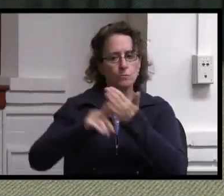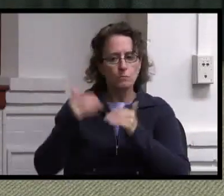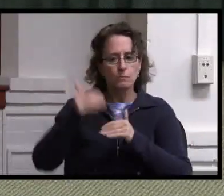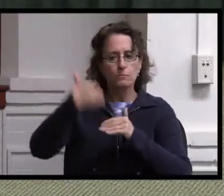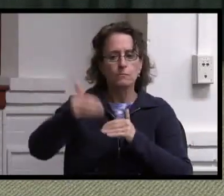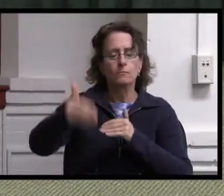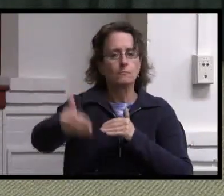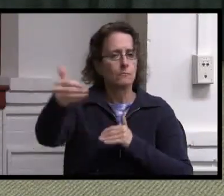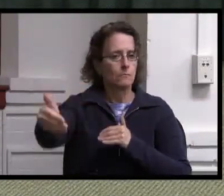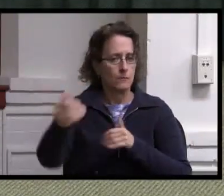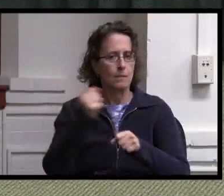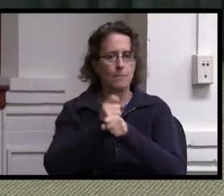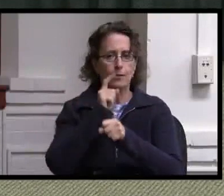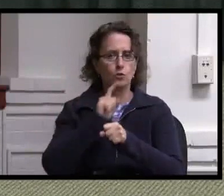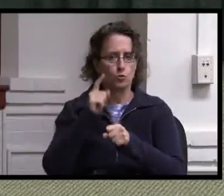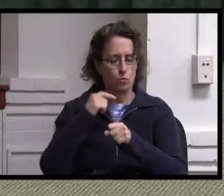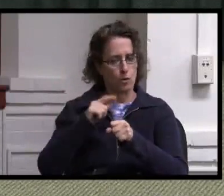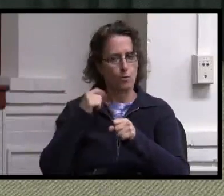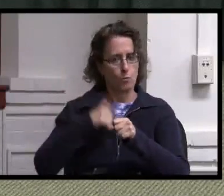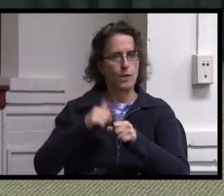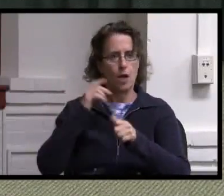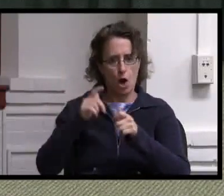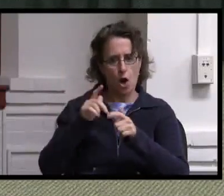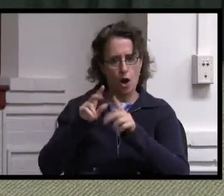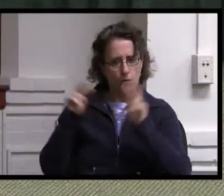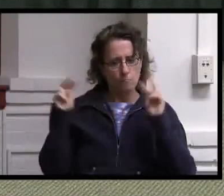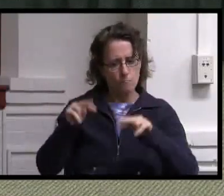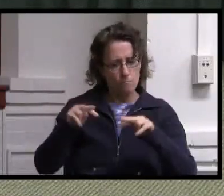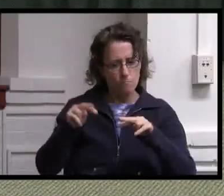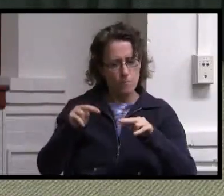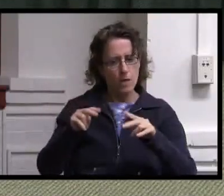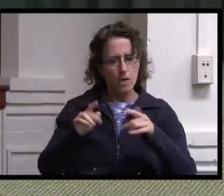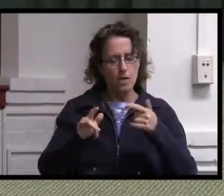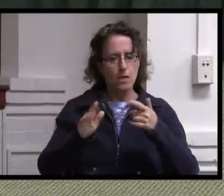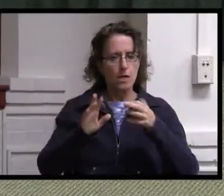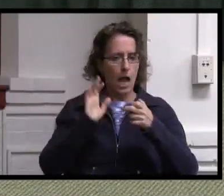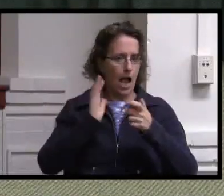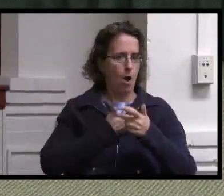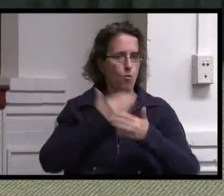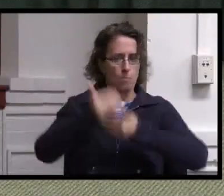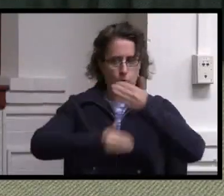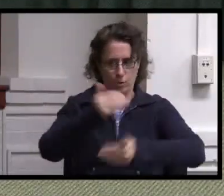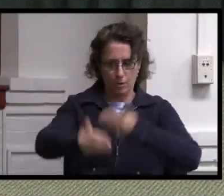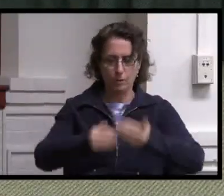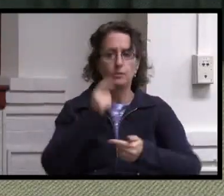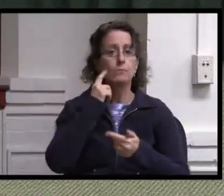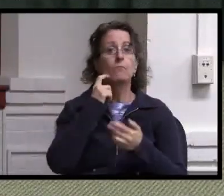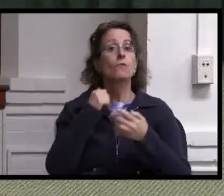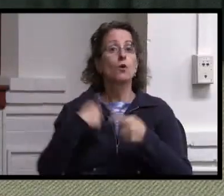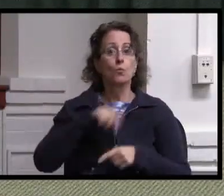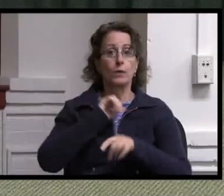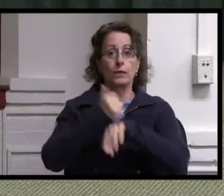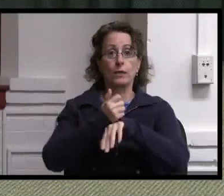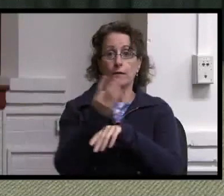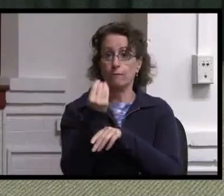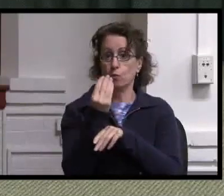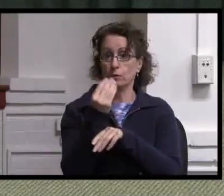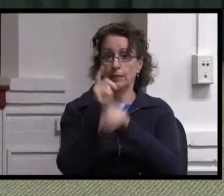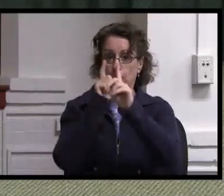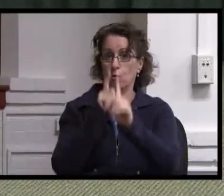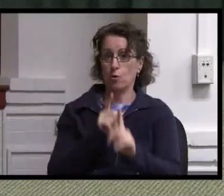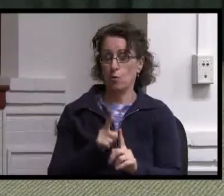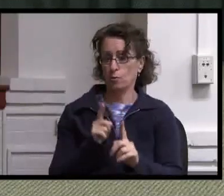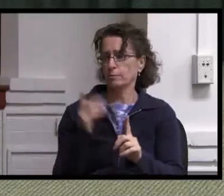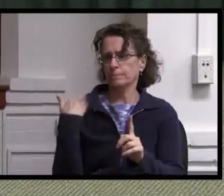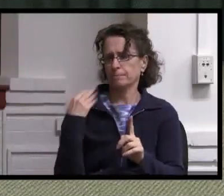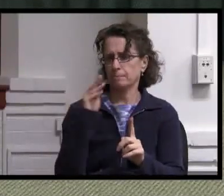you can decide how deep a dive you'd like to take. There are 14 goals that you adopted back on